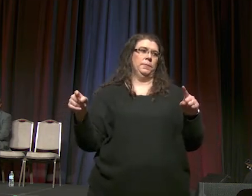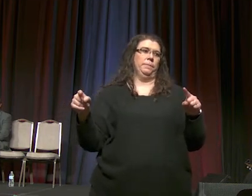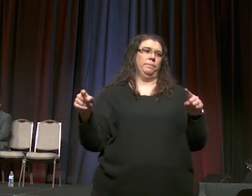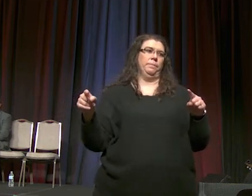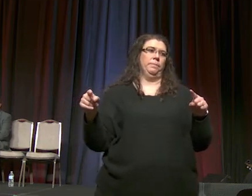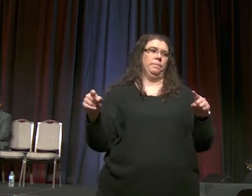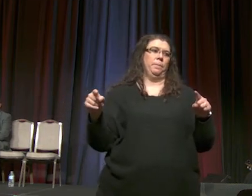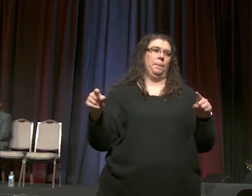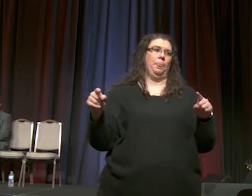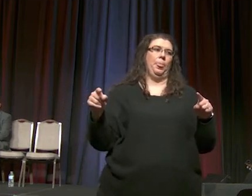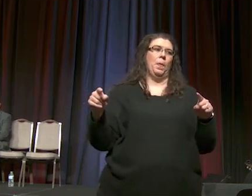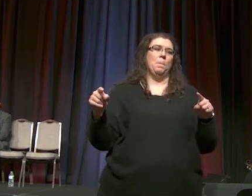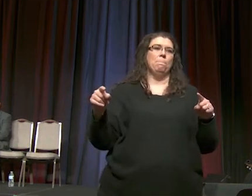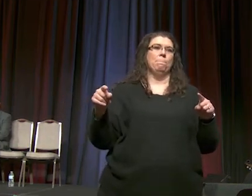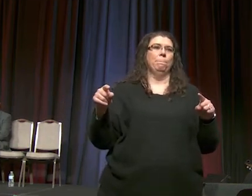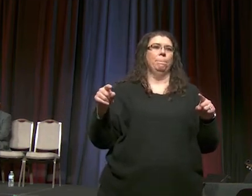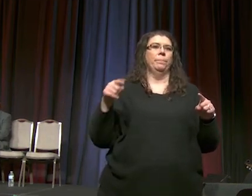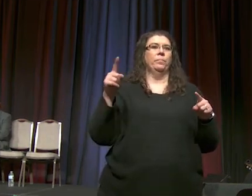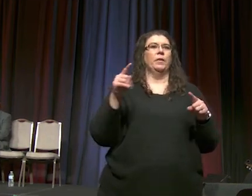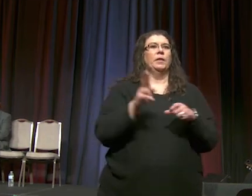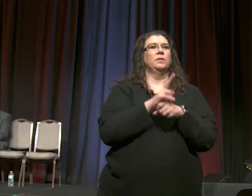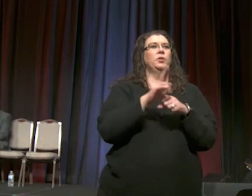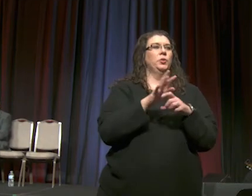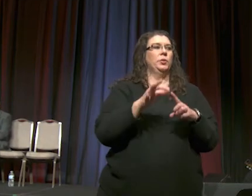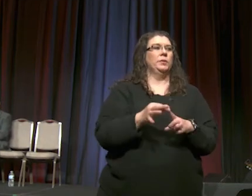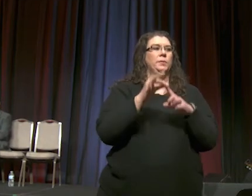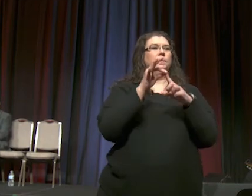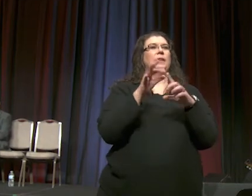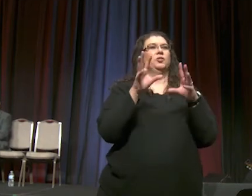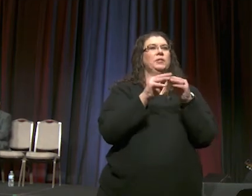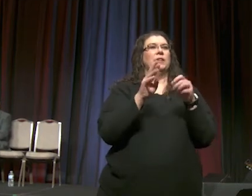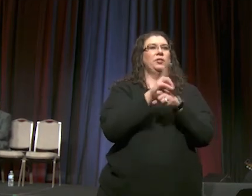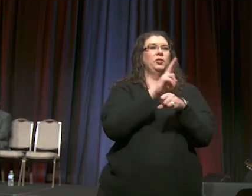could hold special sessions using the exception clause in